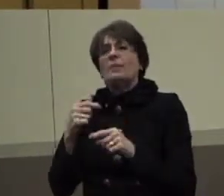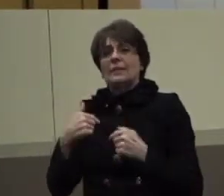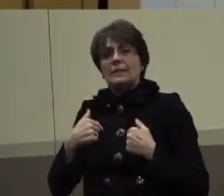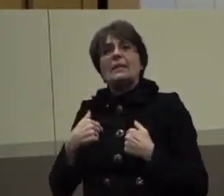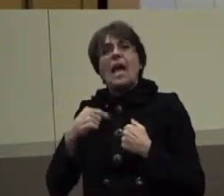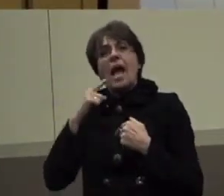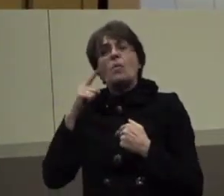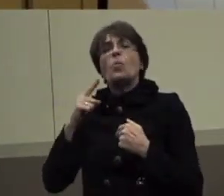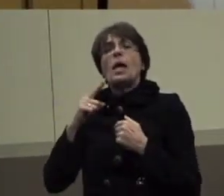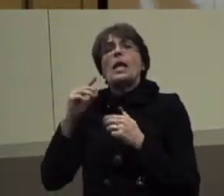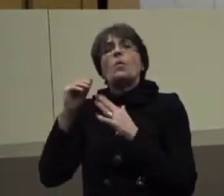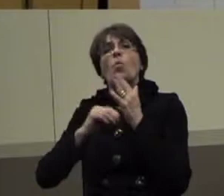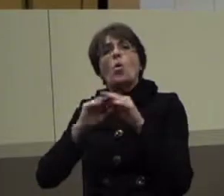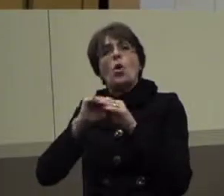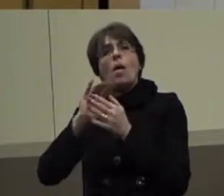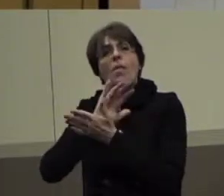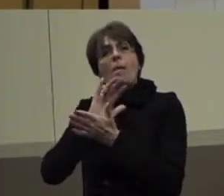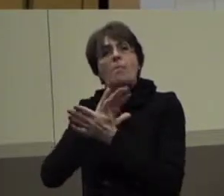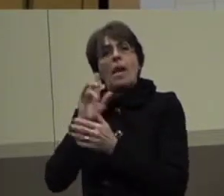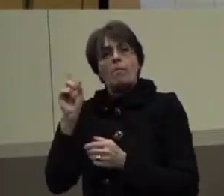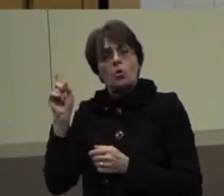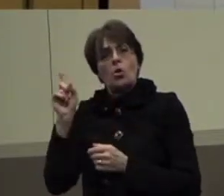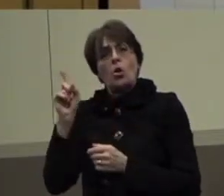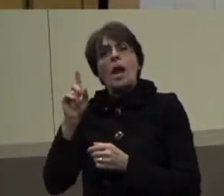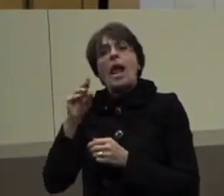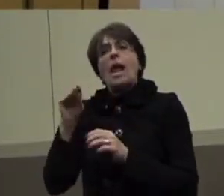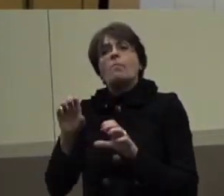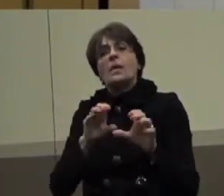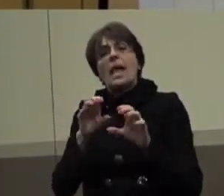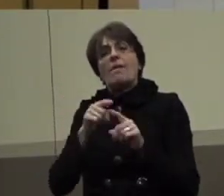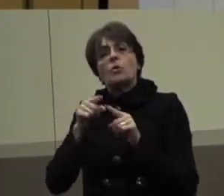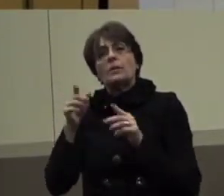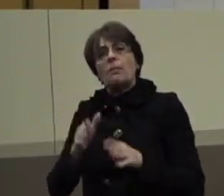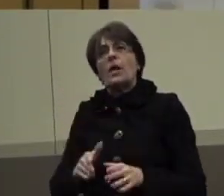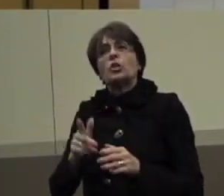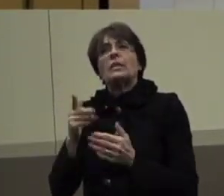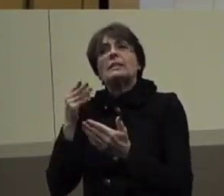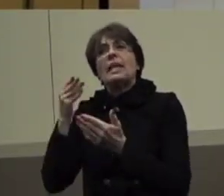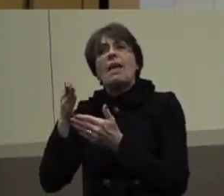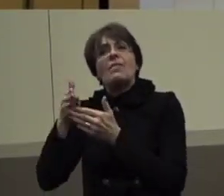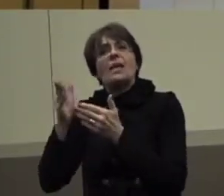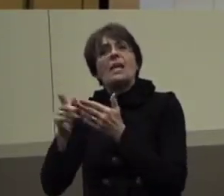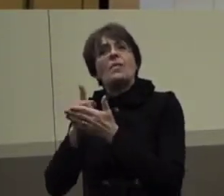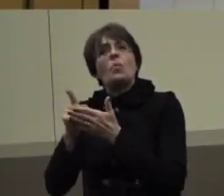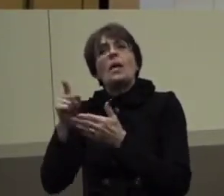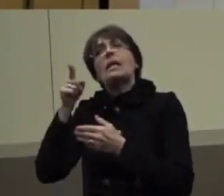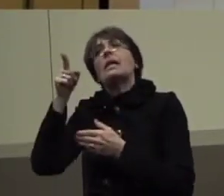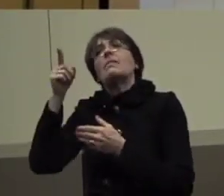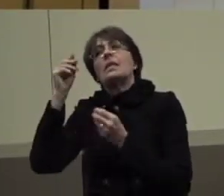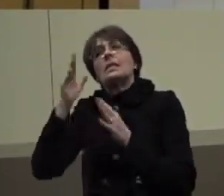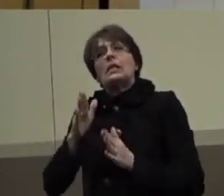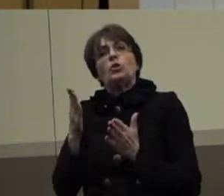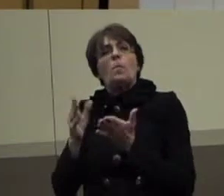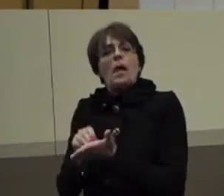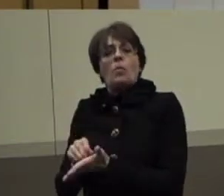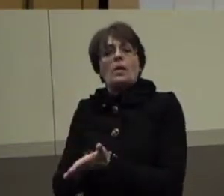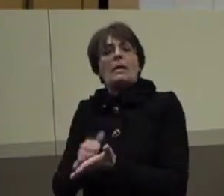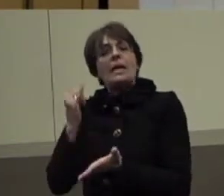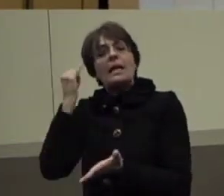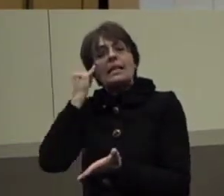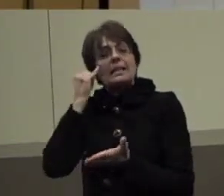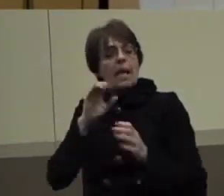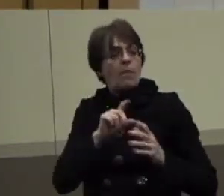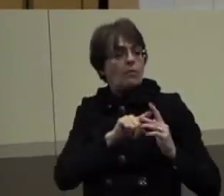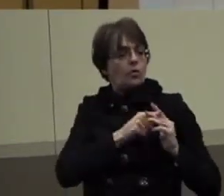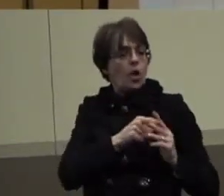it on that sheet of paper, and then the behavior specialist, or at the end of the week, the teacher might write this down. Let's say the behavior started